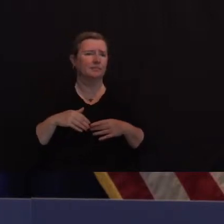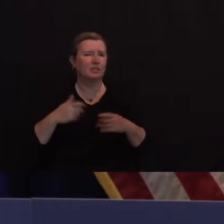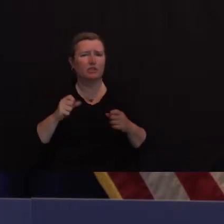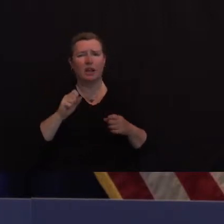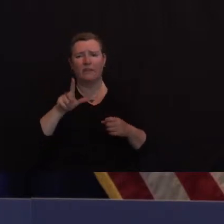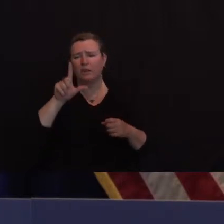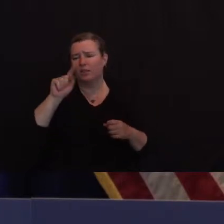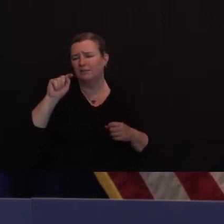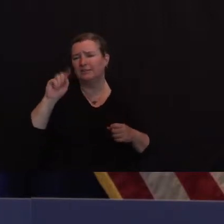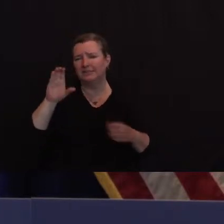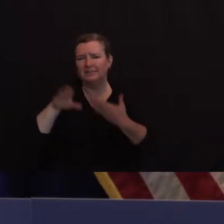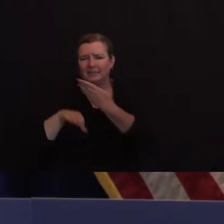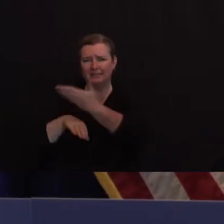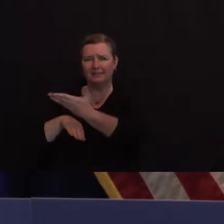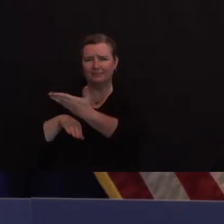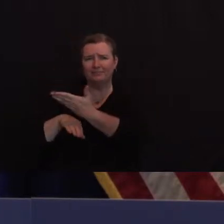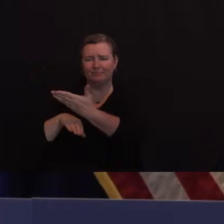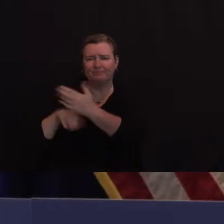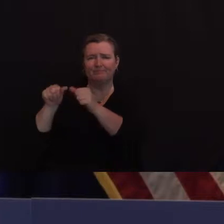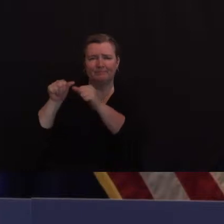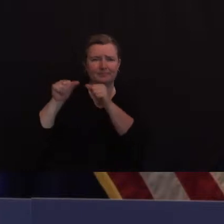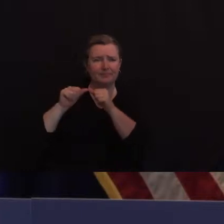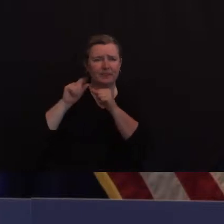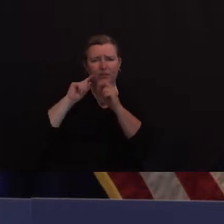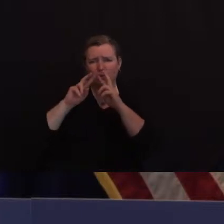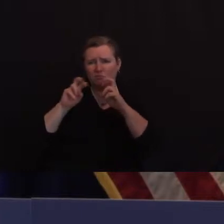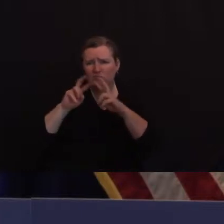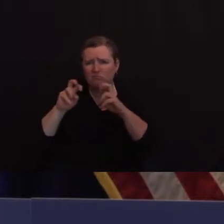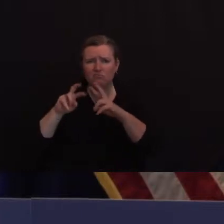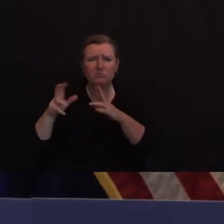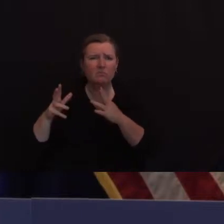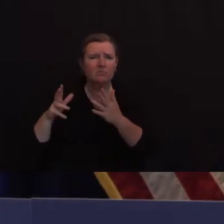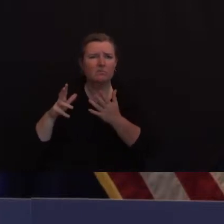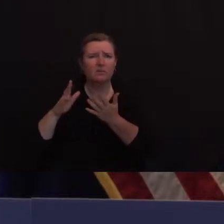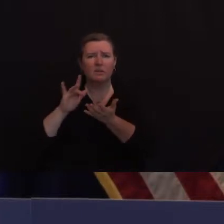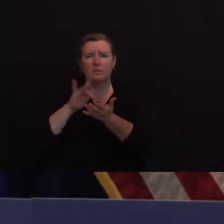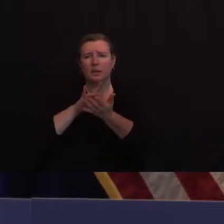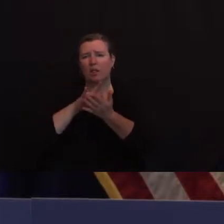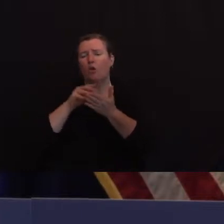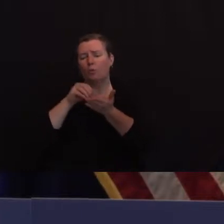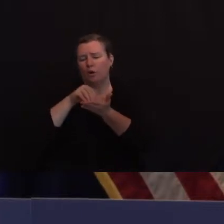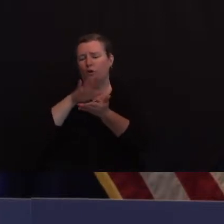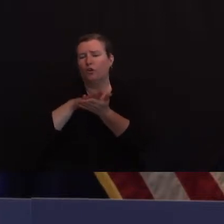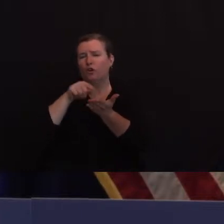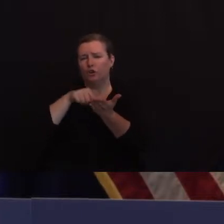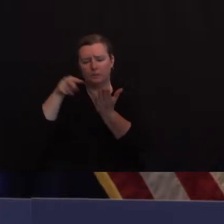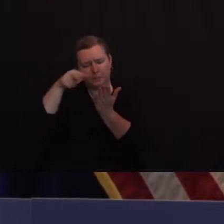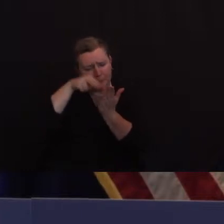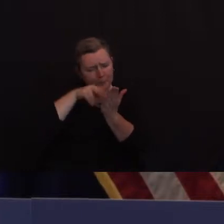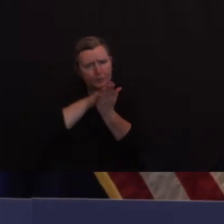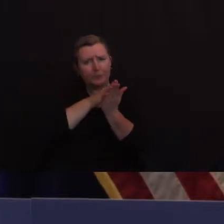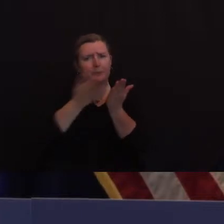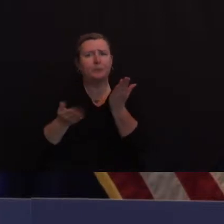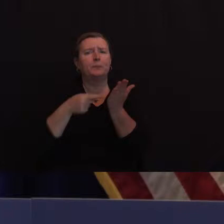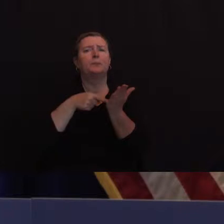analysis of those medical records and identify individuals who should be queued up to get that third dose right